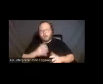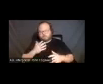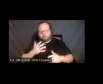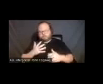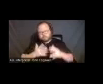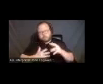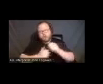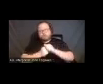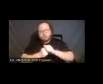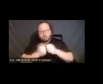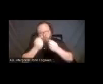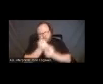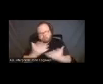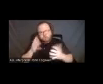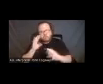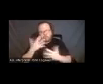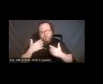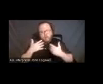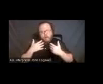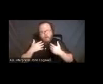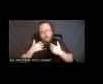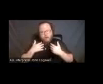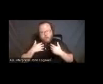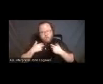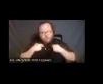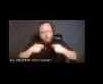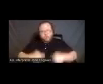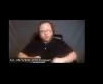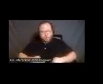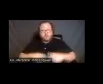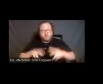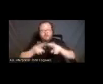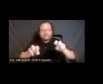our community health assessment, which leads to our community health